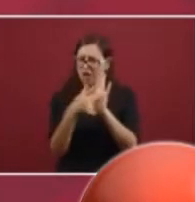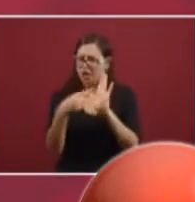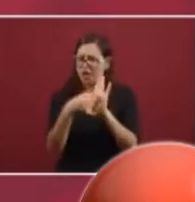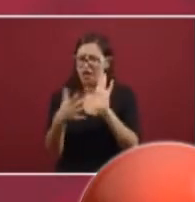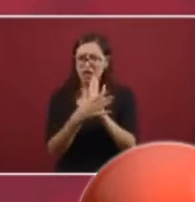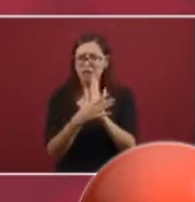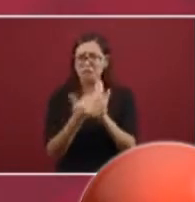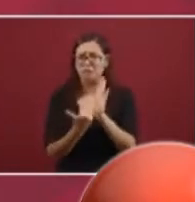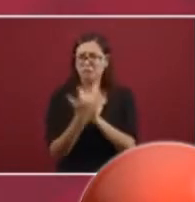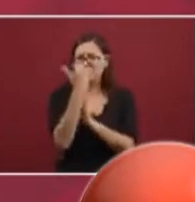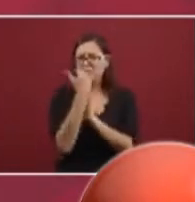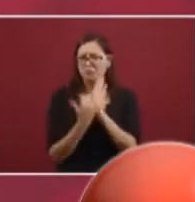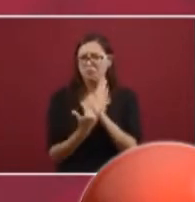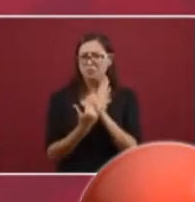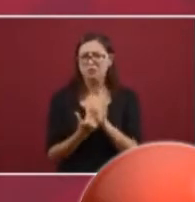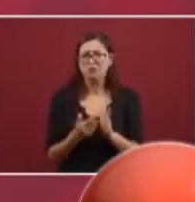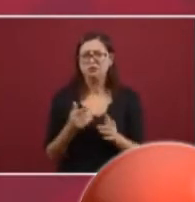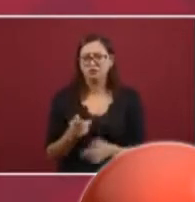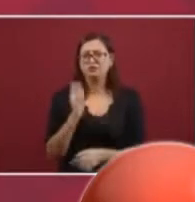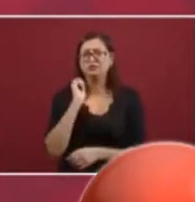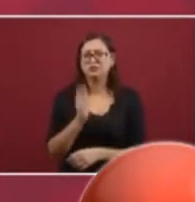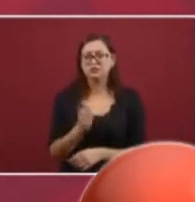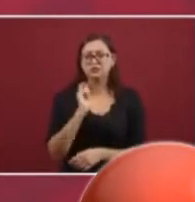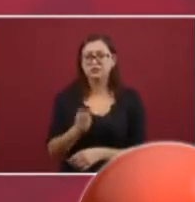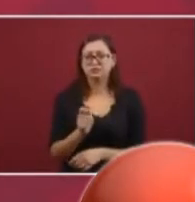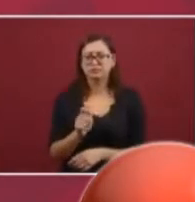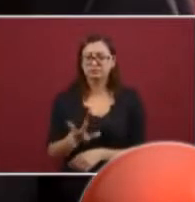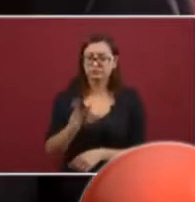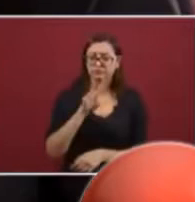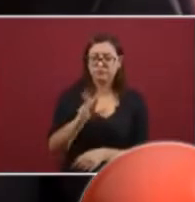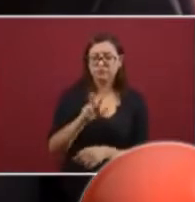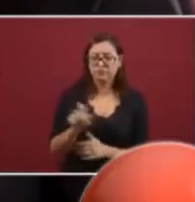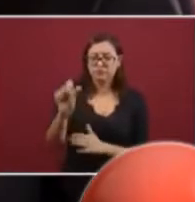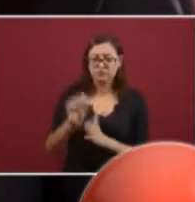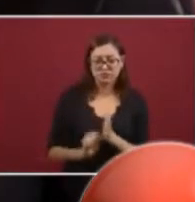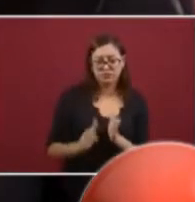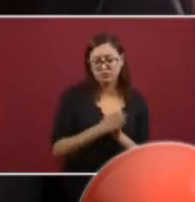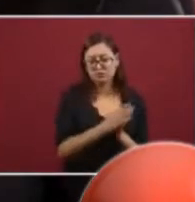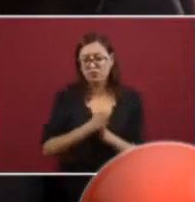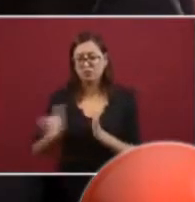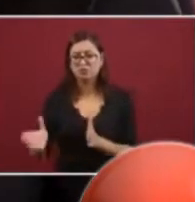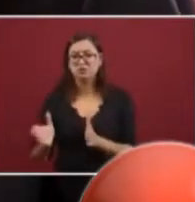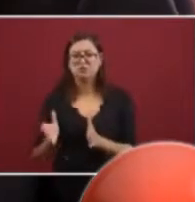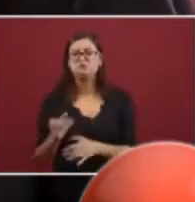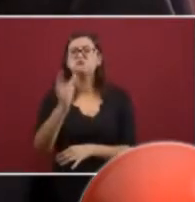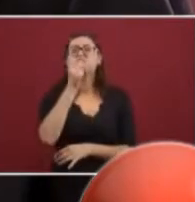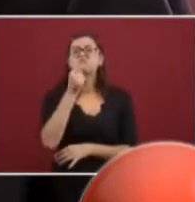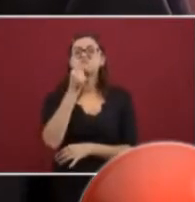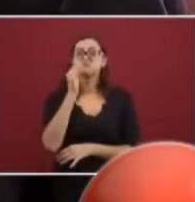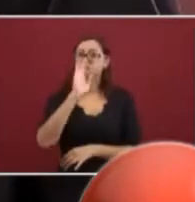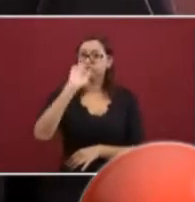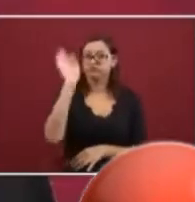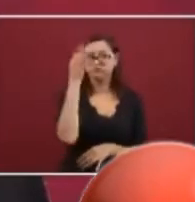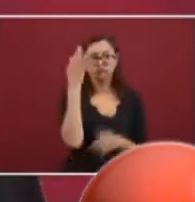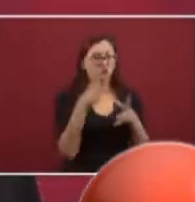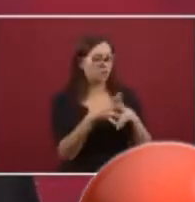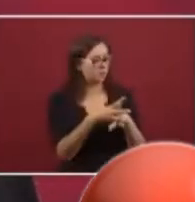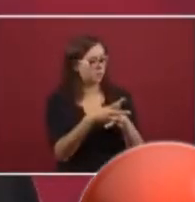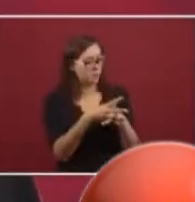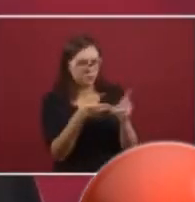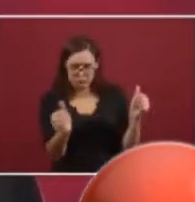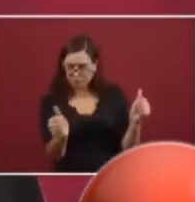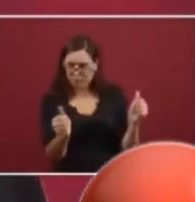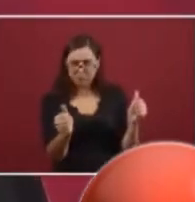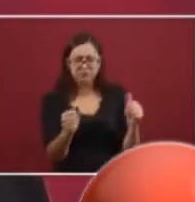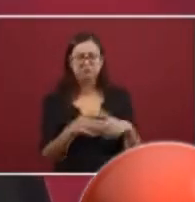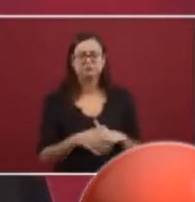established in the law meses, that within 18 months la policía federal, that the police would disappear within that amount of time,